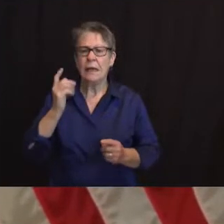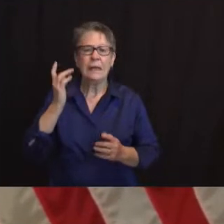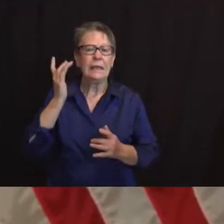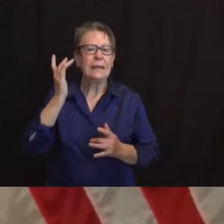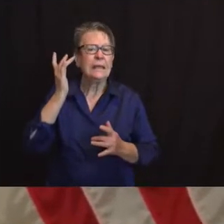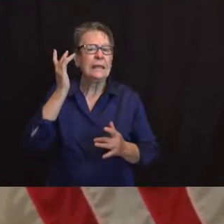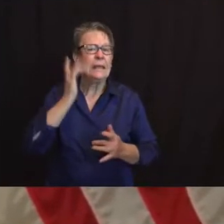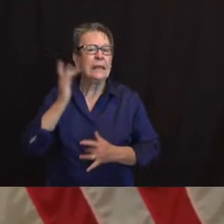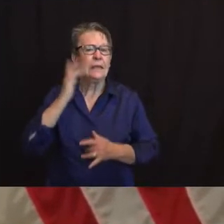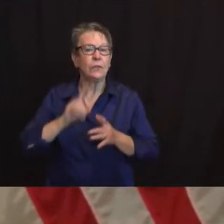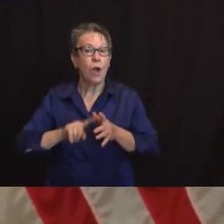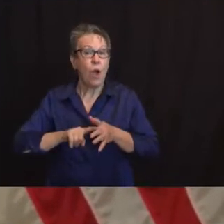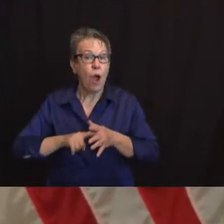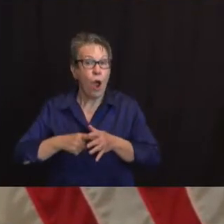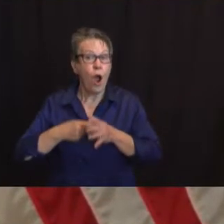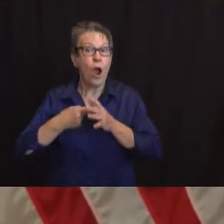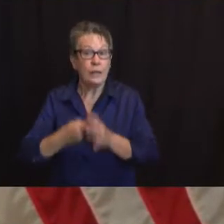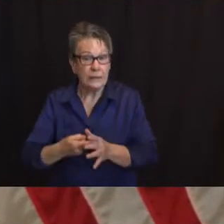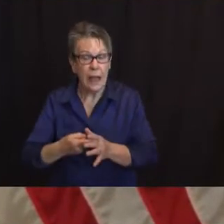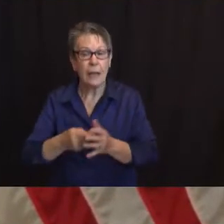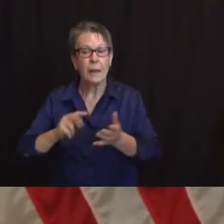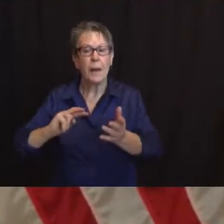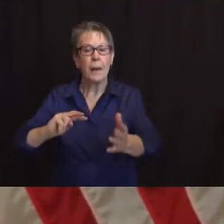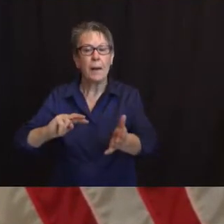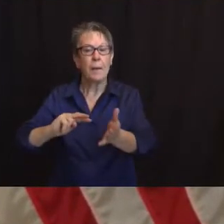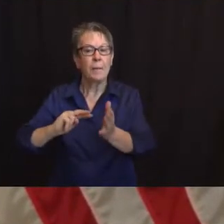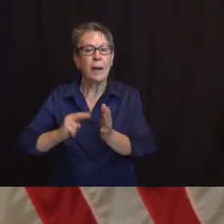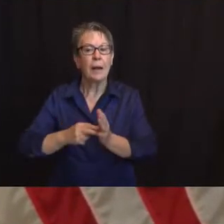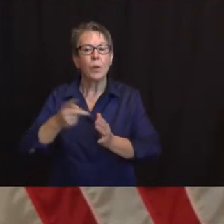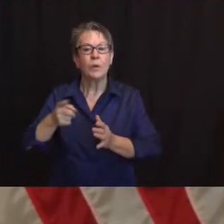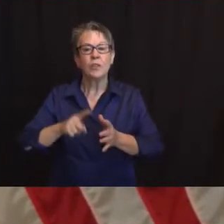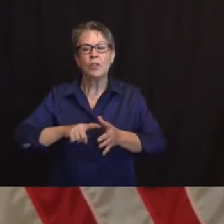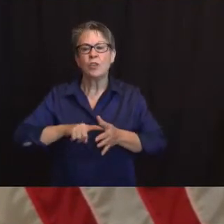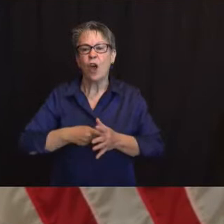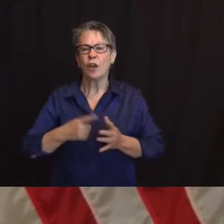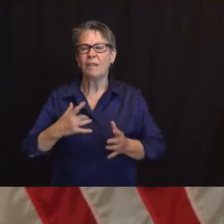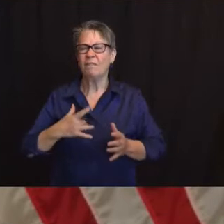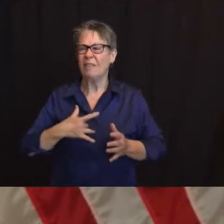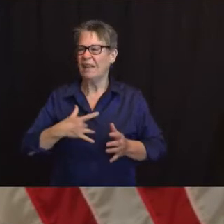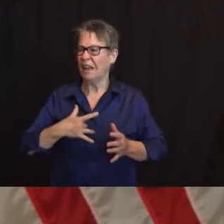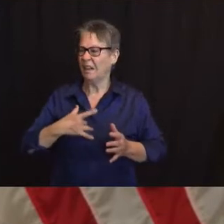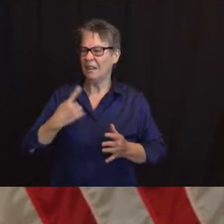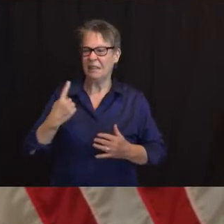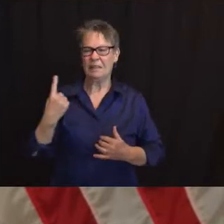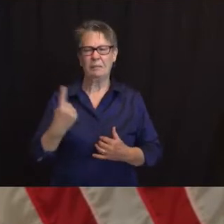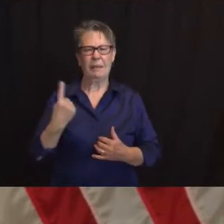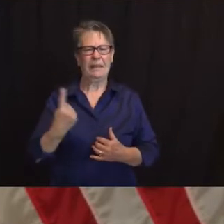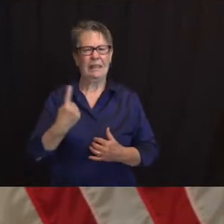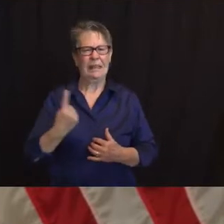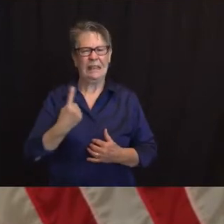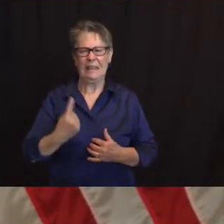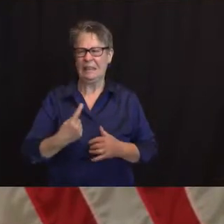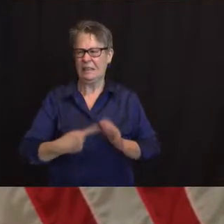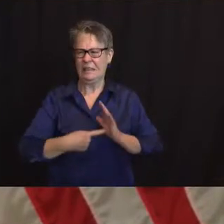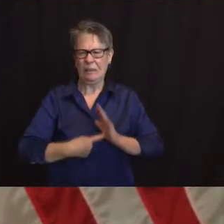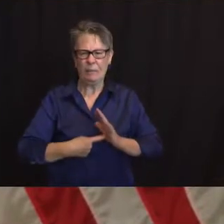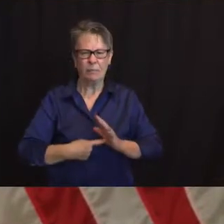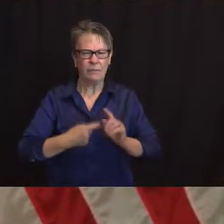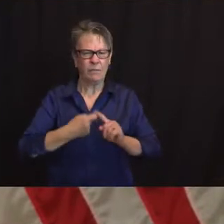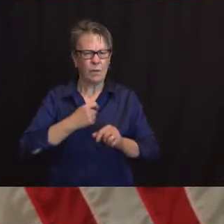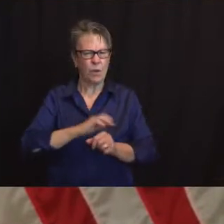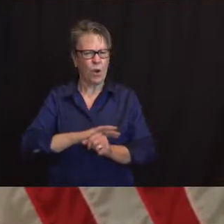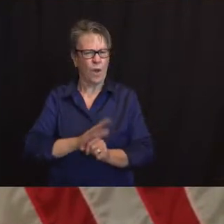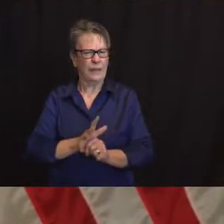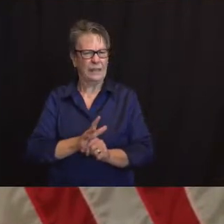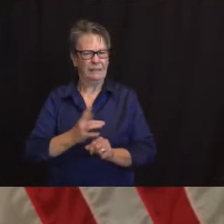started experiencing symptoms of the COVID illness. You know, what happens is that there's a little bit of a lag between